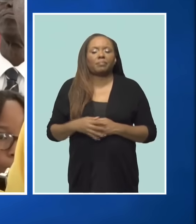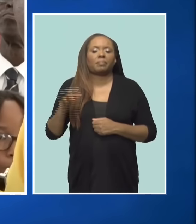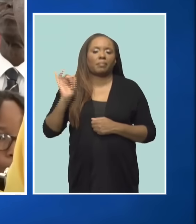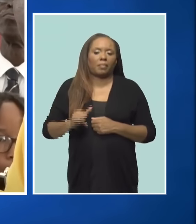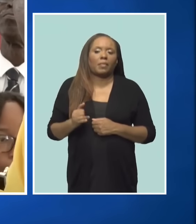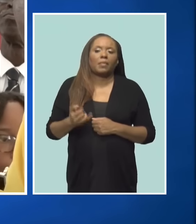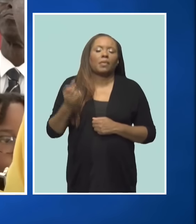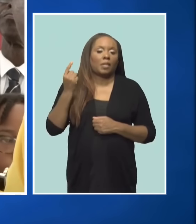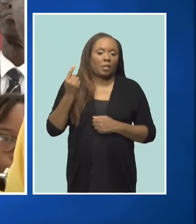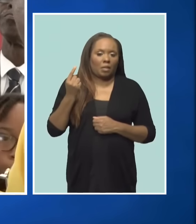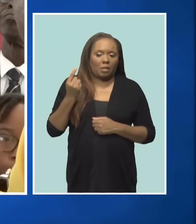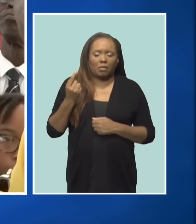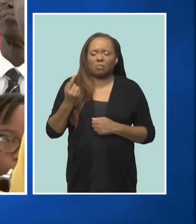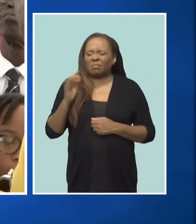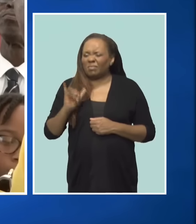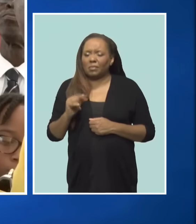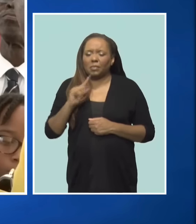of my,